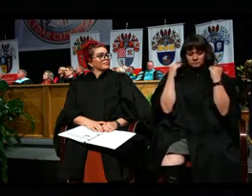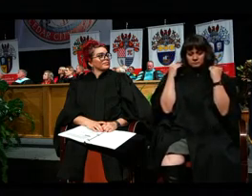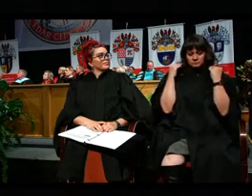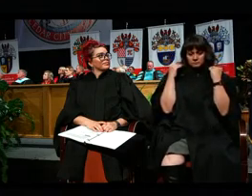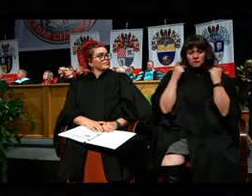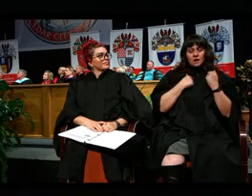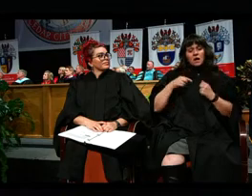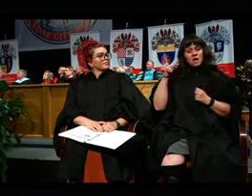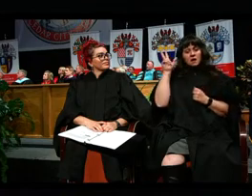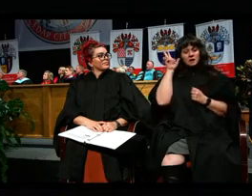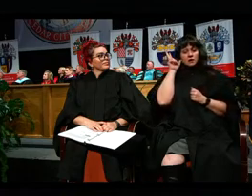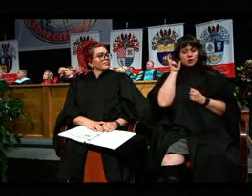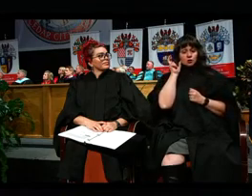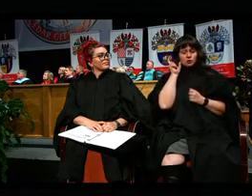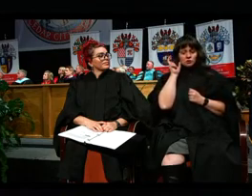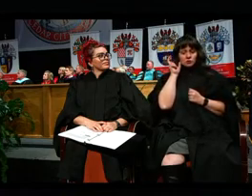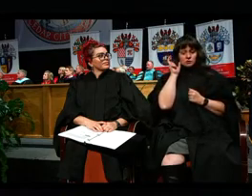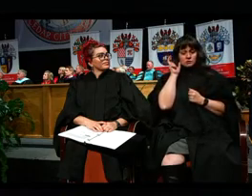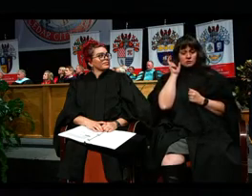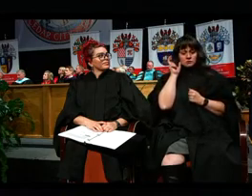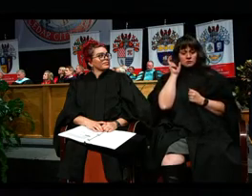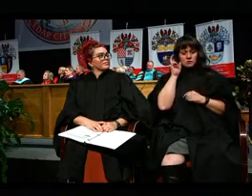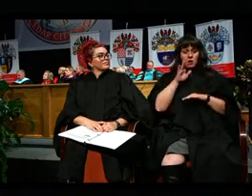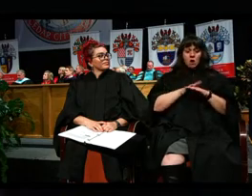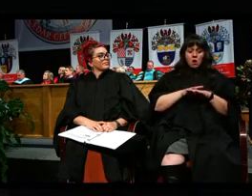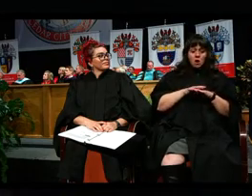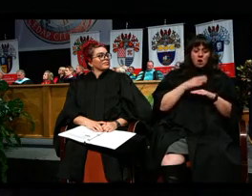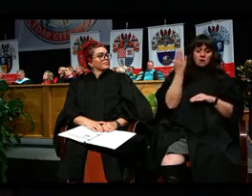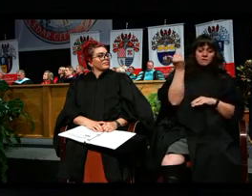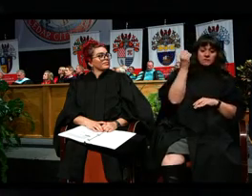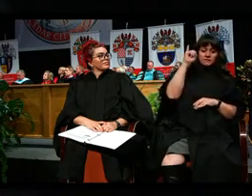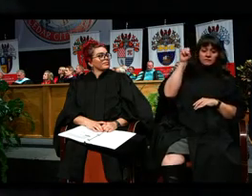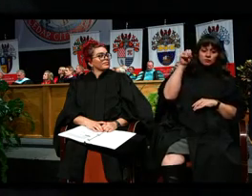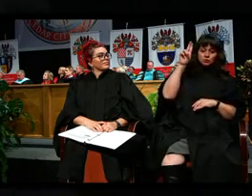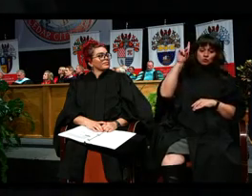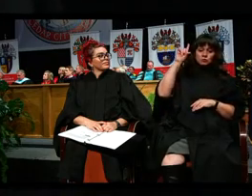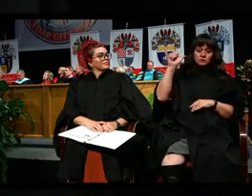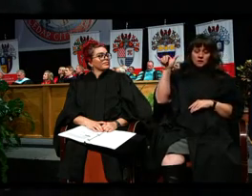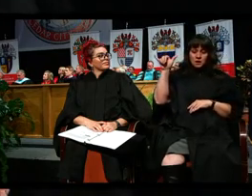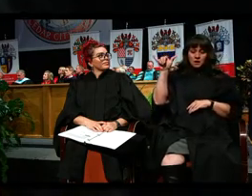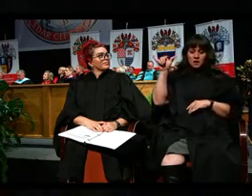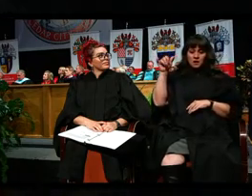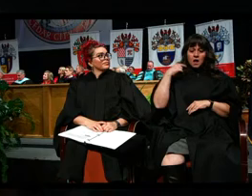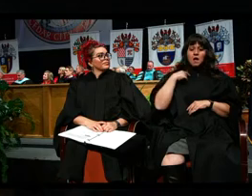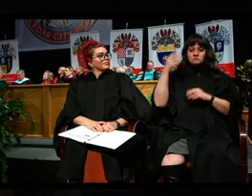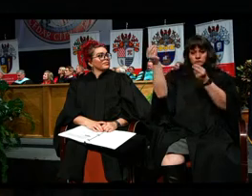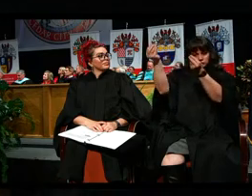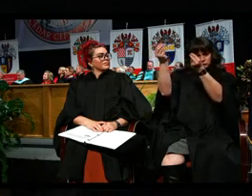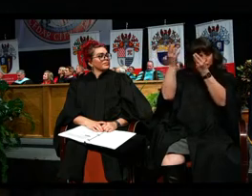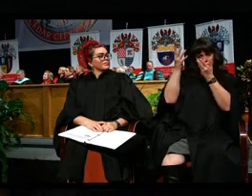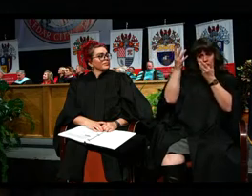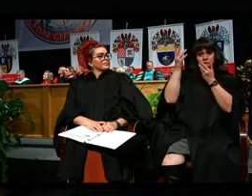I heard on the 15th of July the news that Mindy